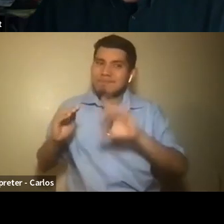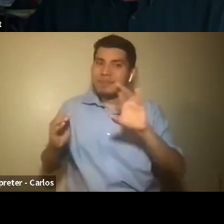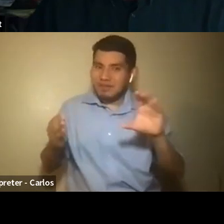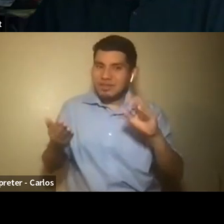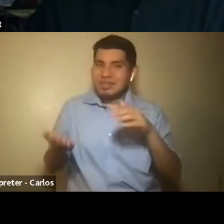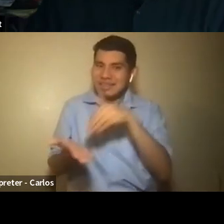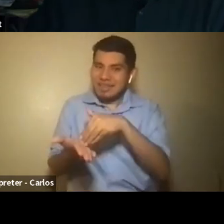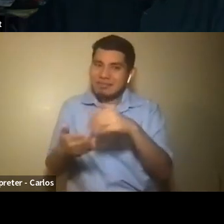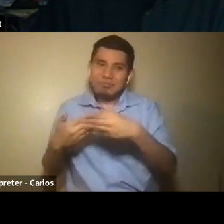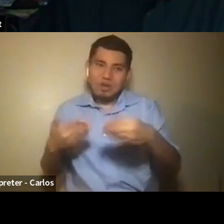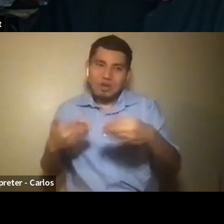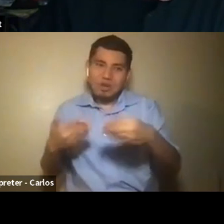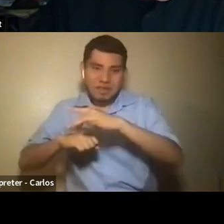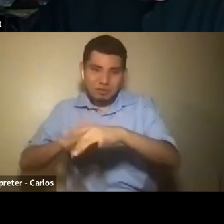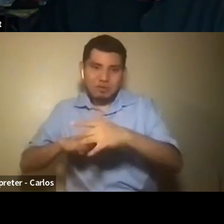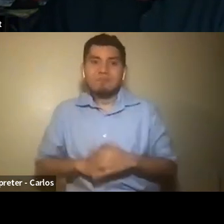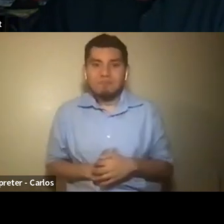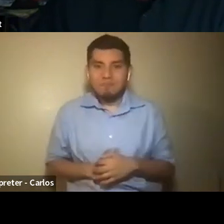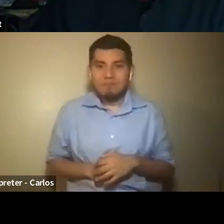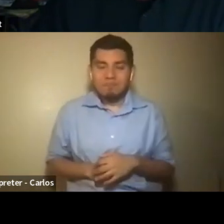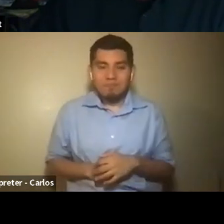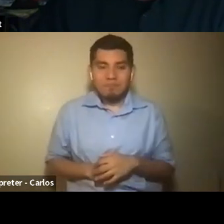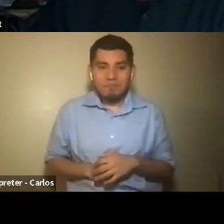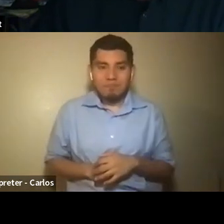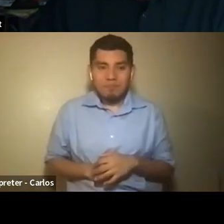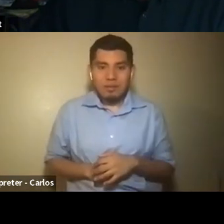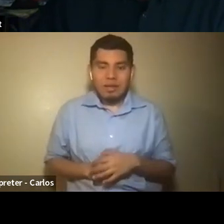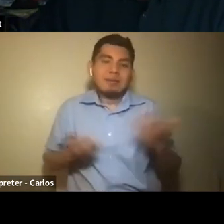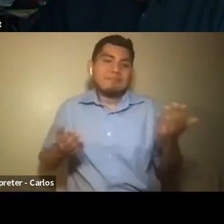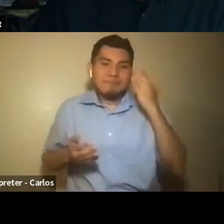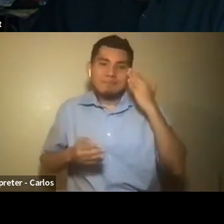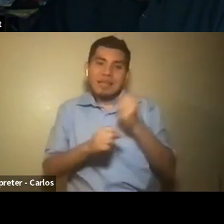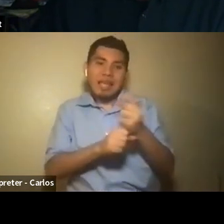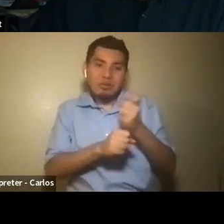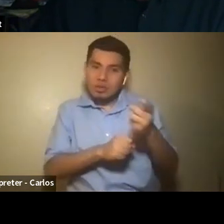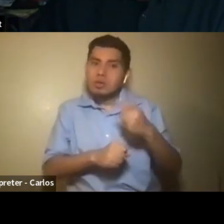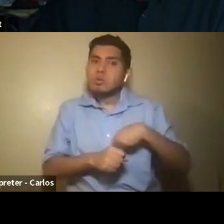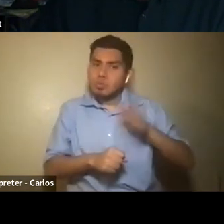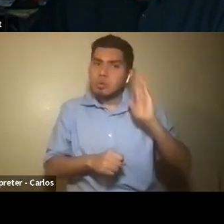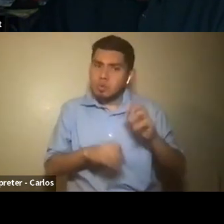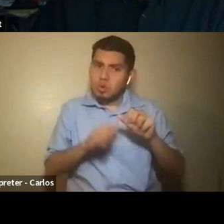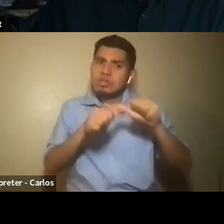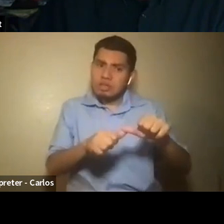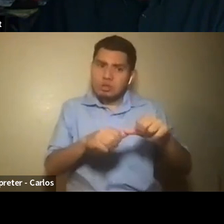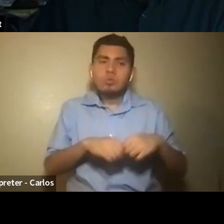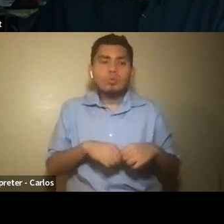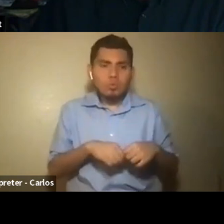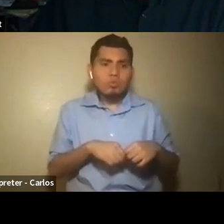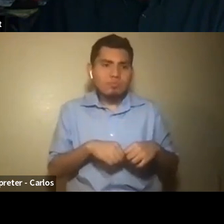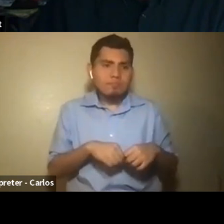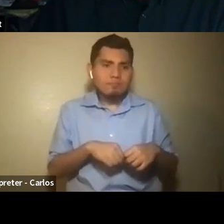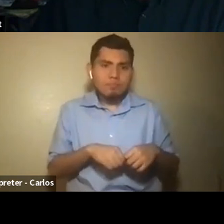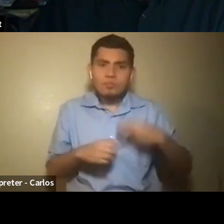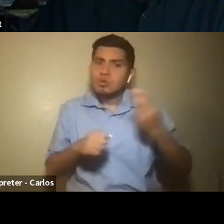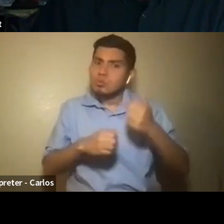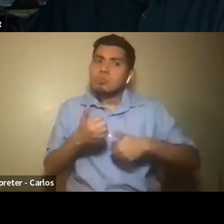available. Here, as we do annually, we'll continue to use the vast majority of home